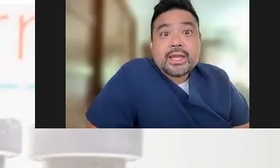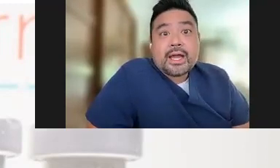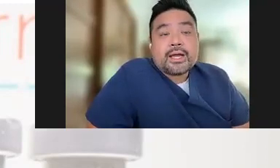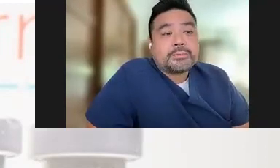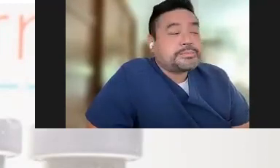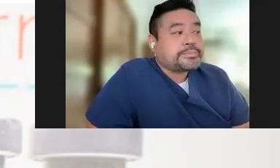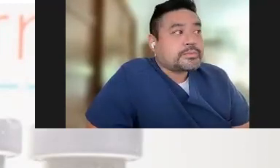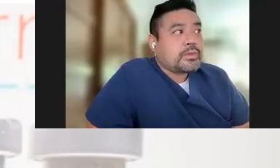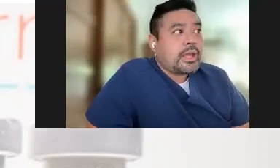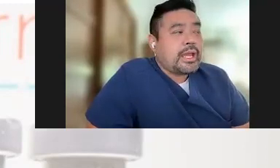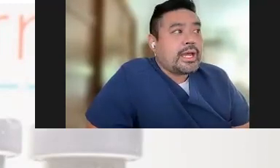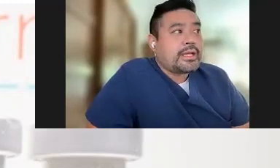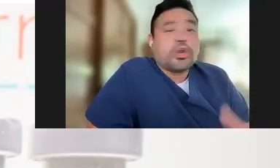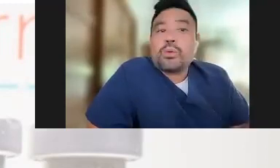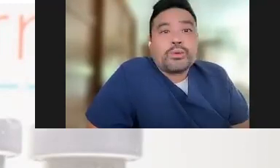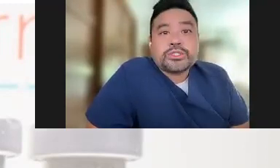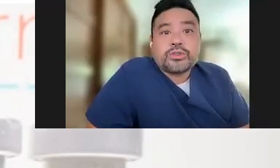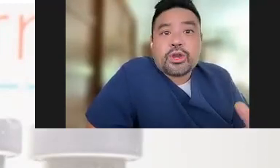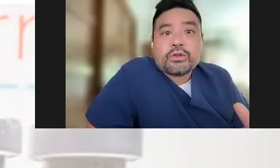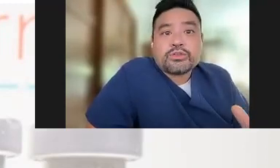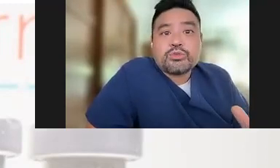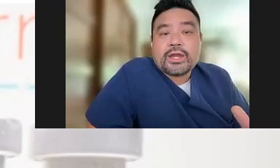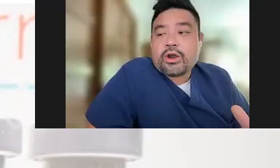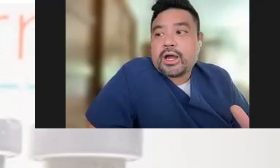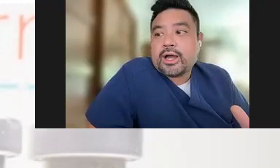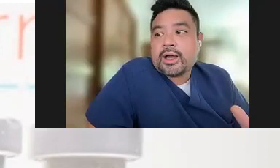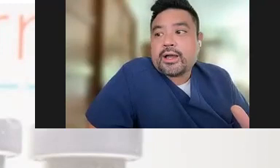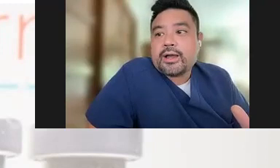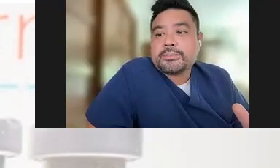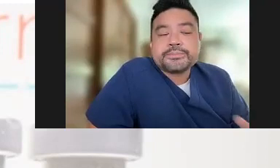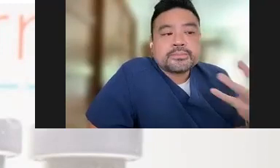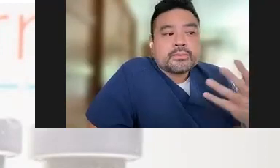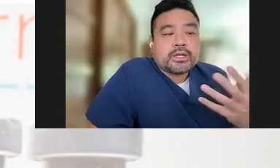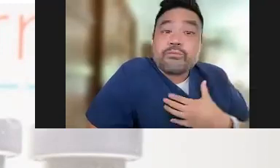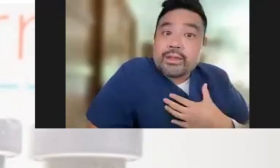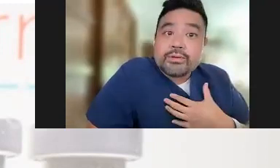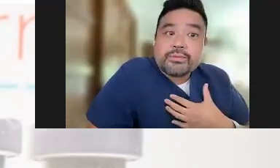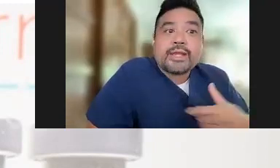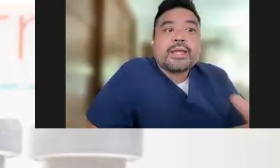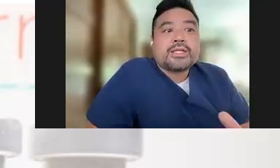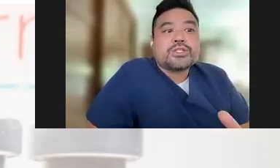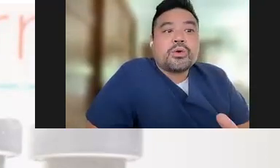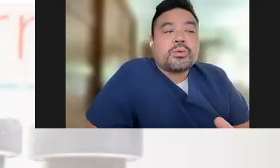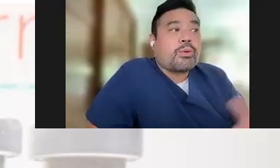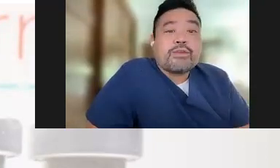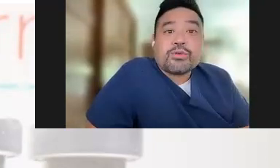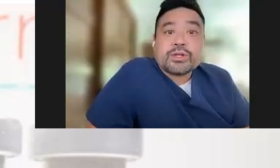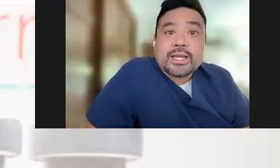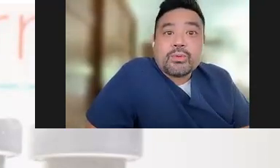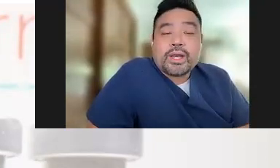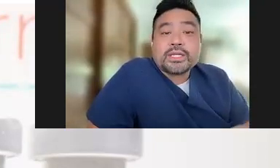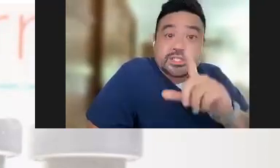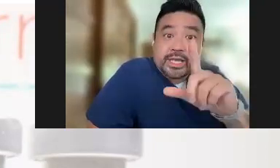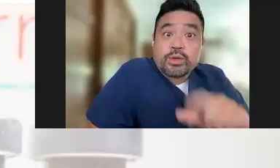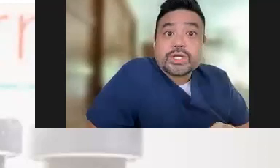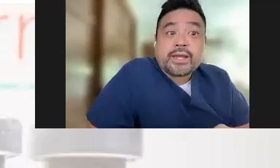ones. And you know, it was to their comfort level, right? And so my wife, for